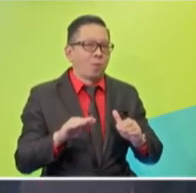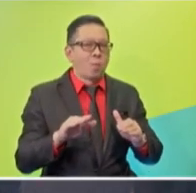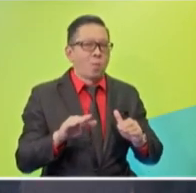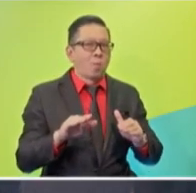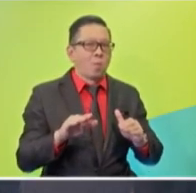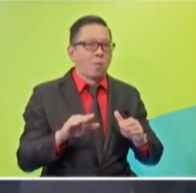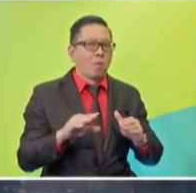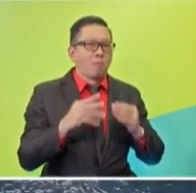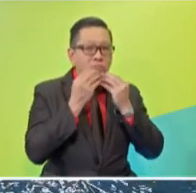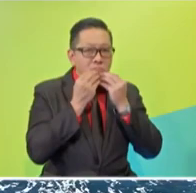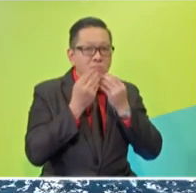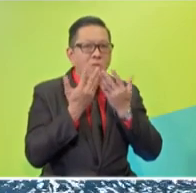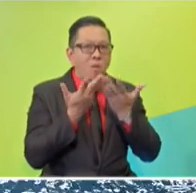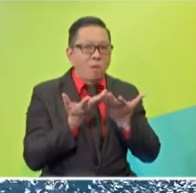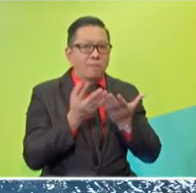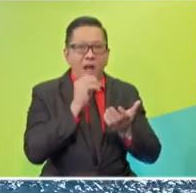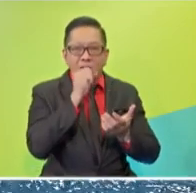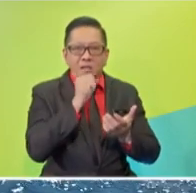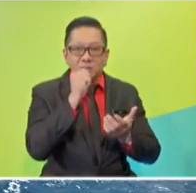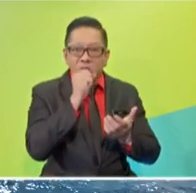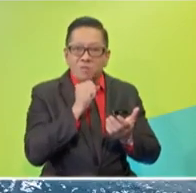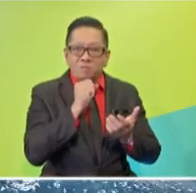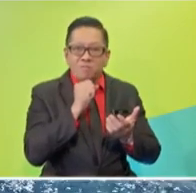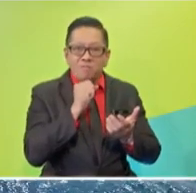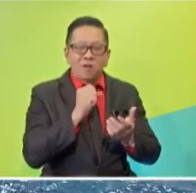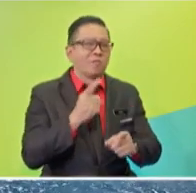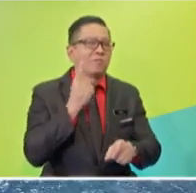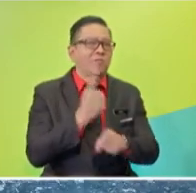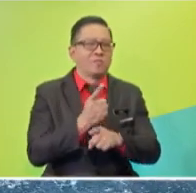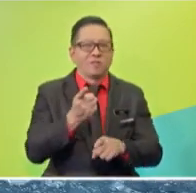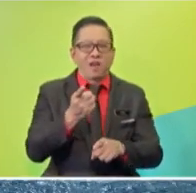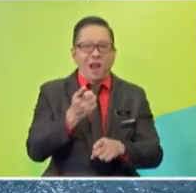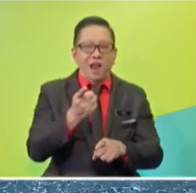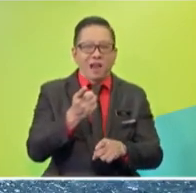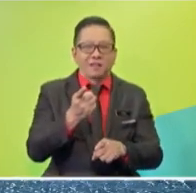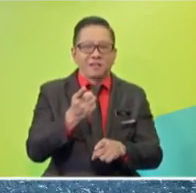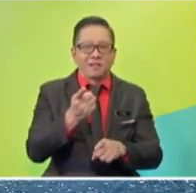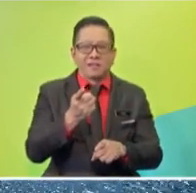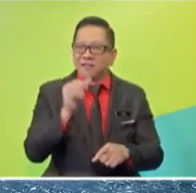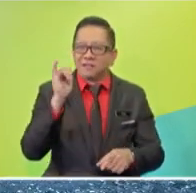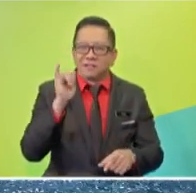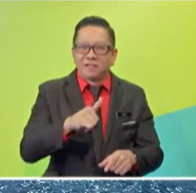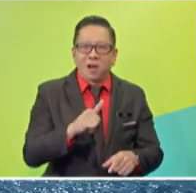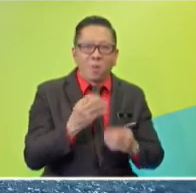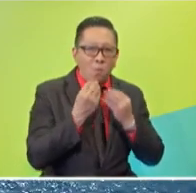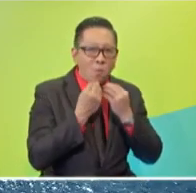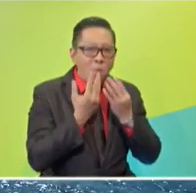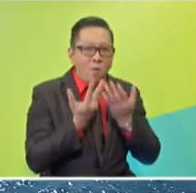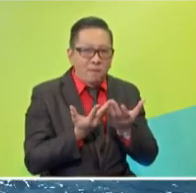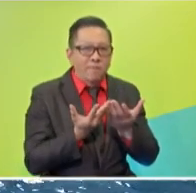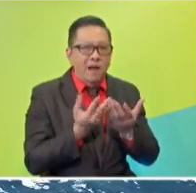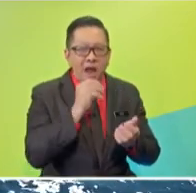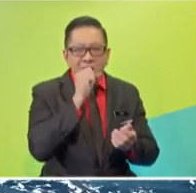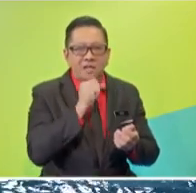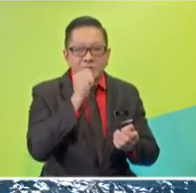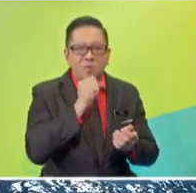Warm the ice cream a little. Good job! Oh, it's correct. Warm, yes, warm the ice cream a little